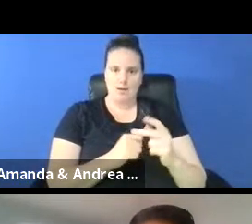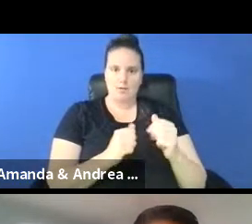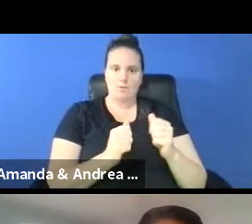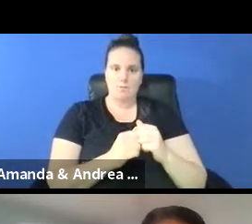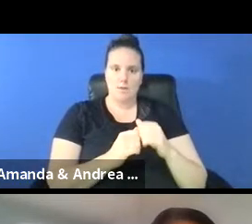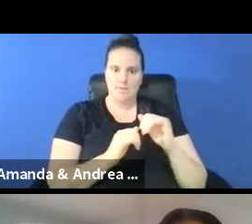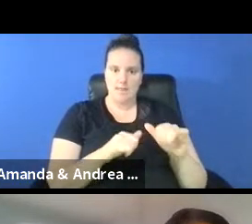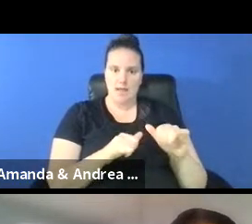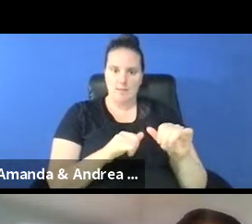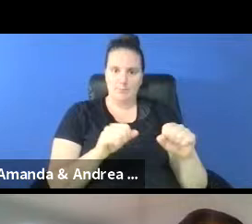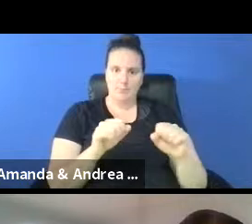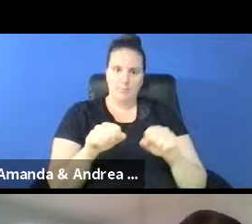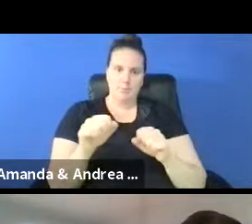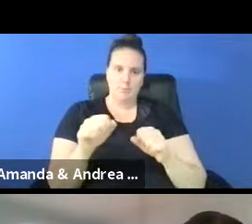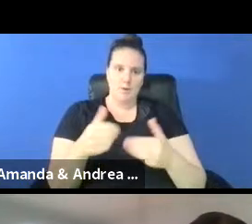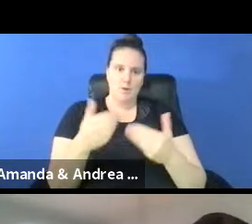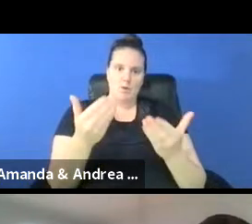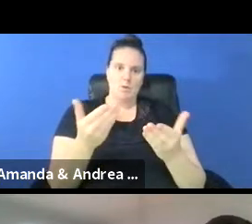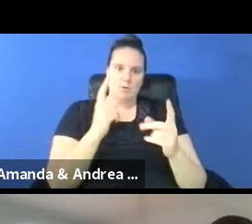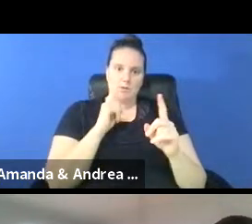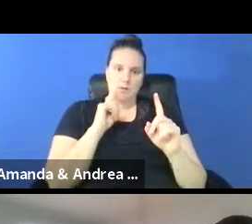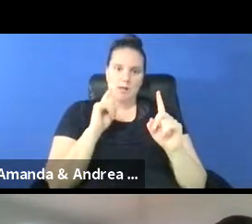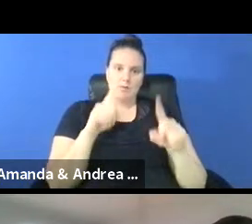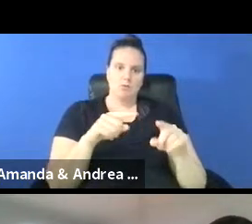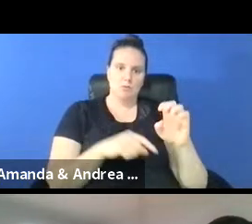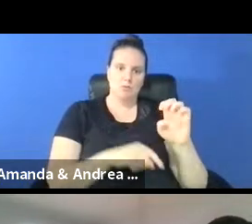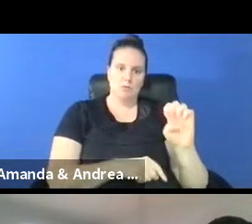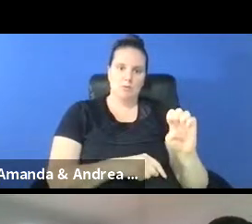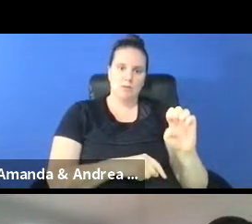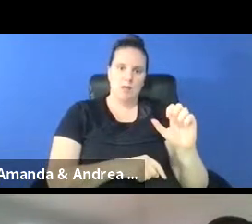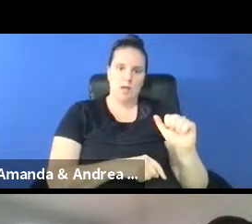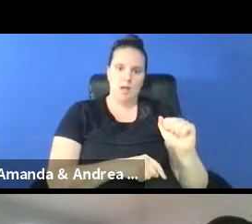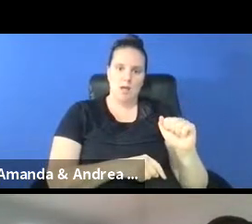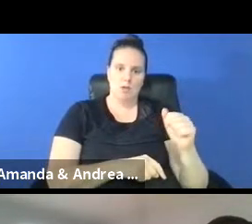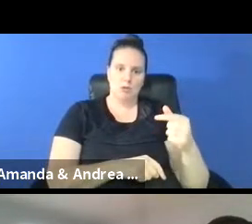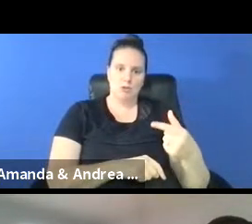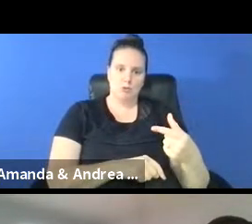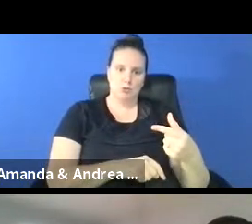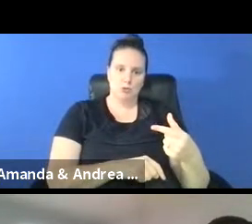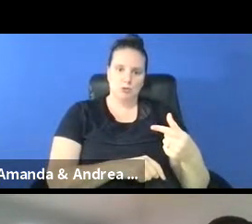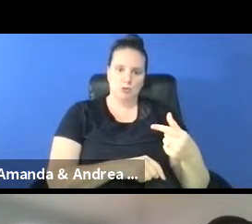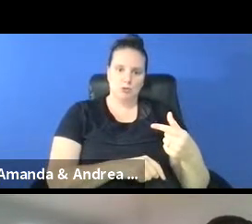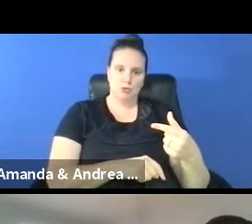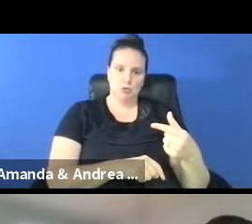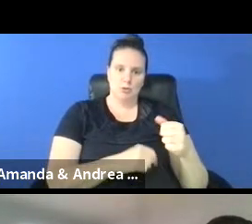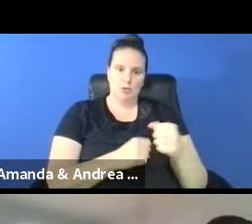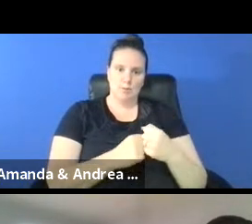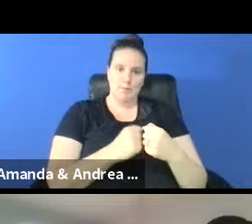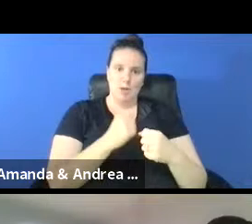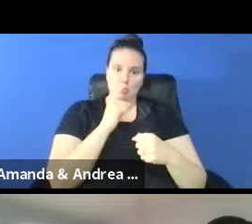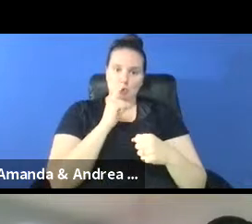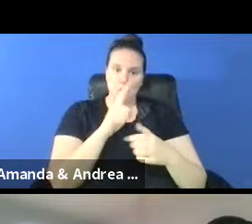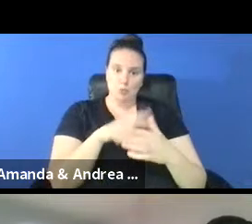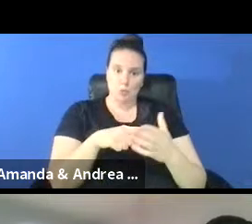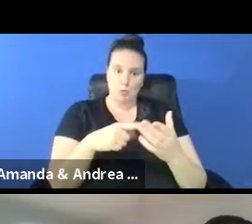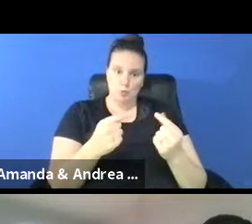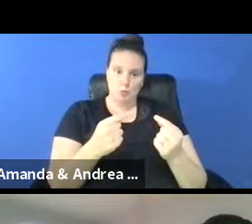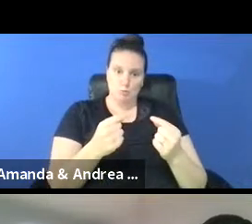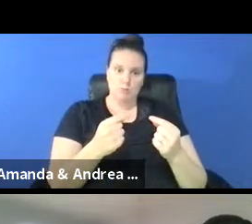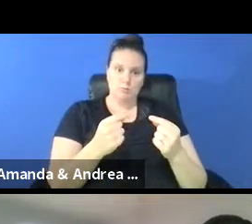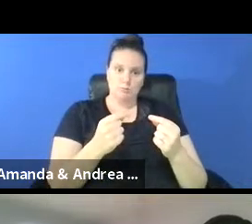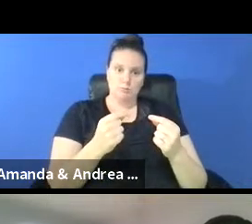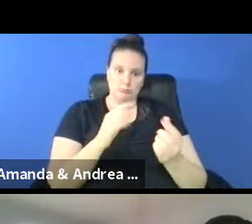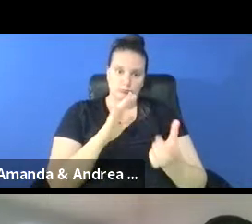proposed answers to the EAG to make sure that what we are doing is once again centered